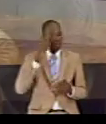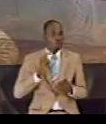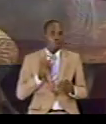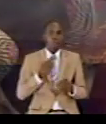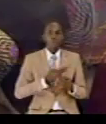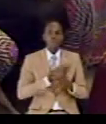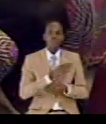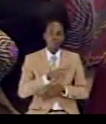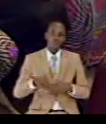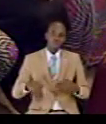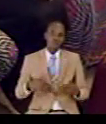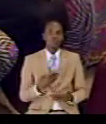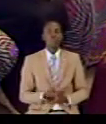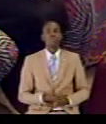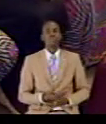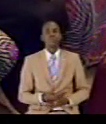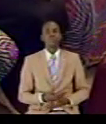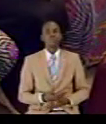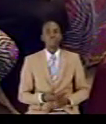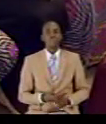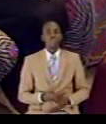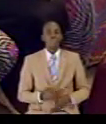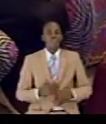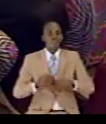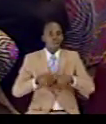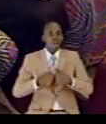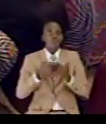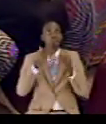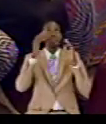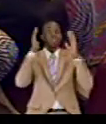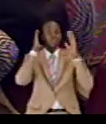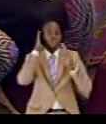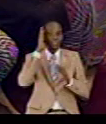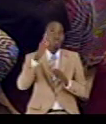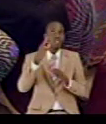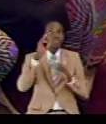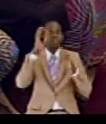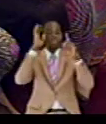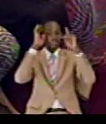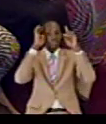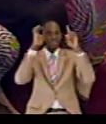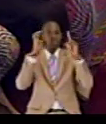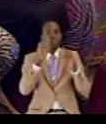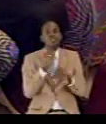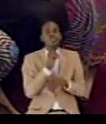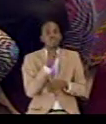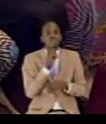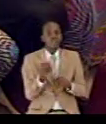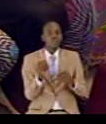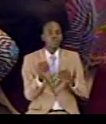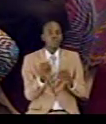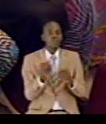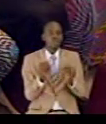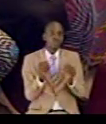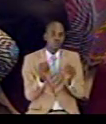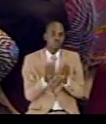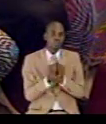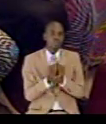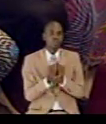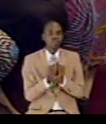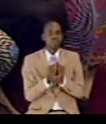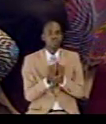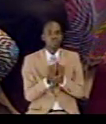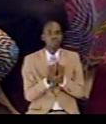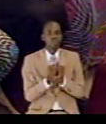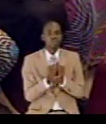For us all. How shall he not with him also